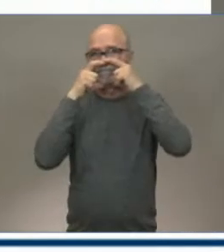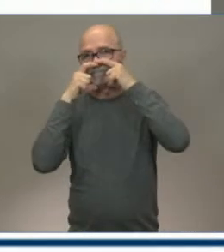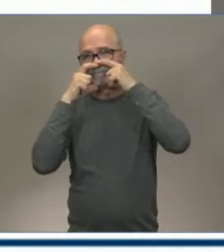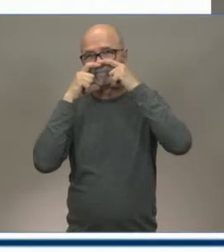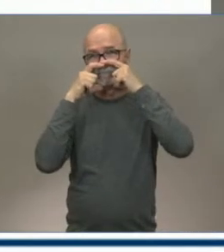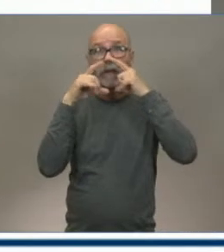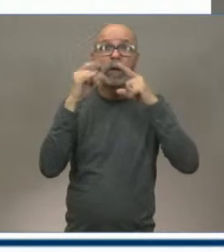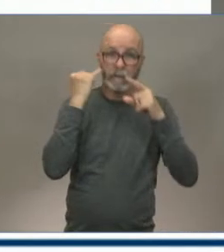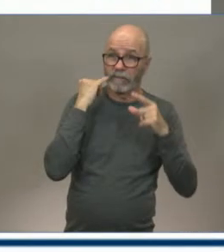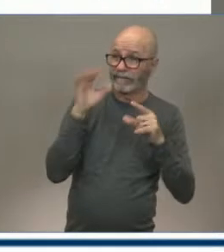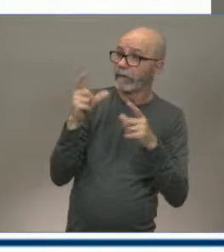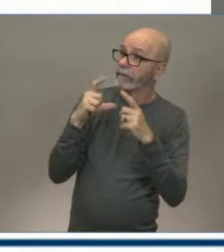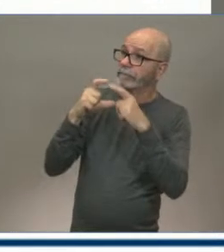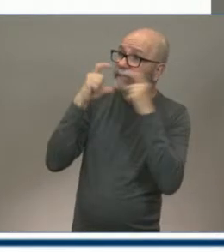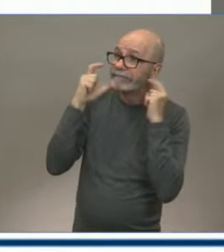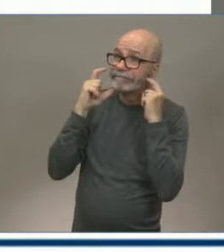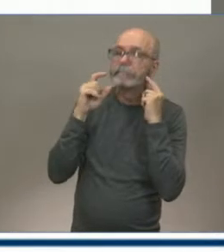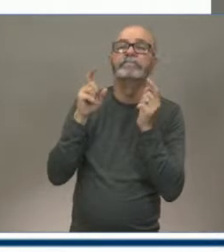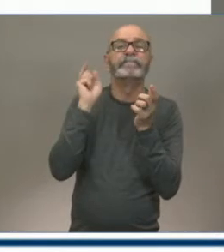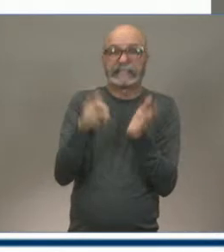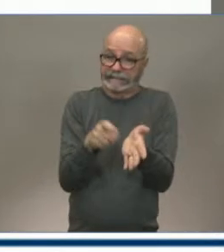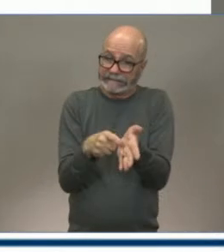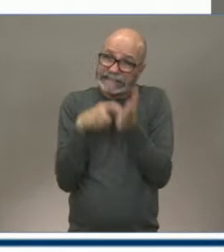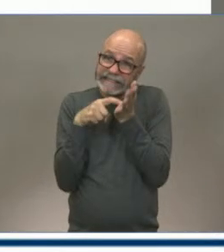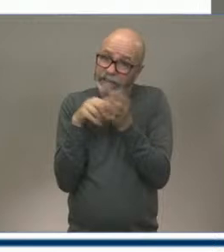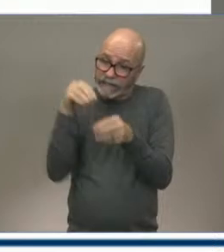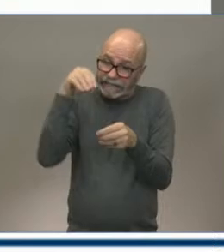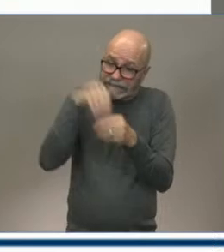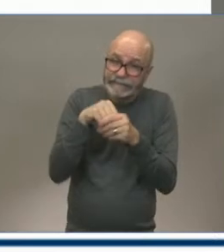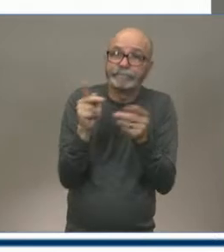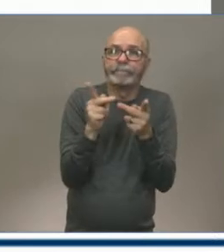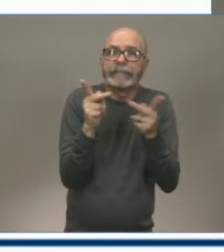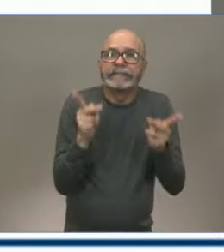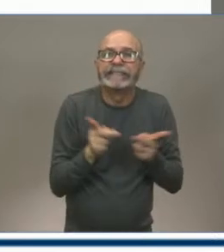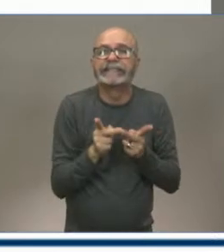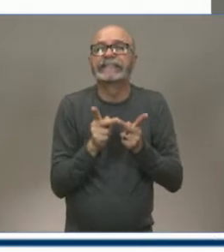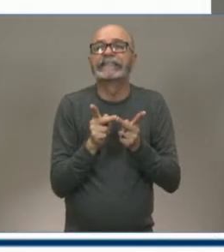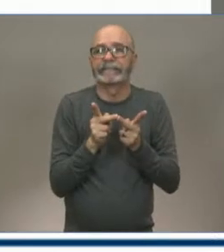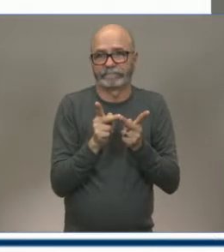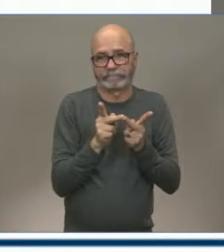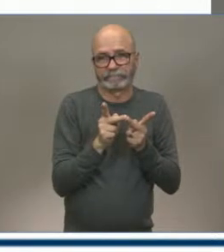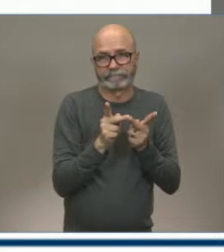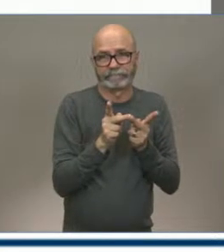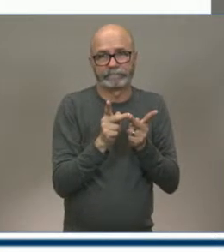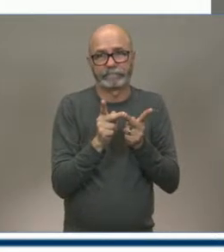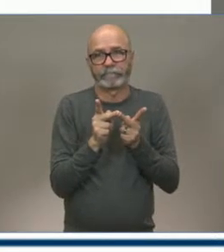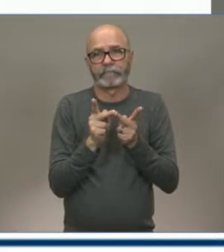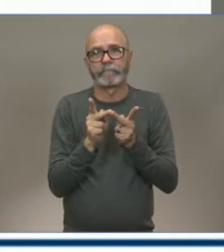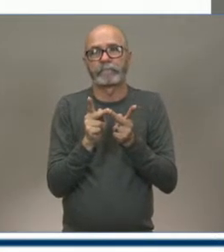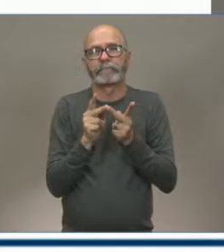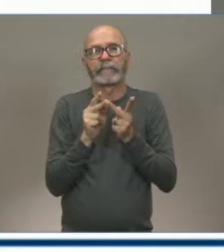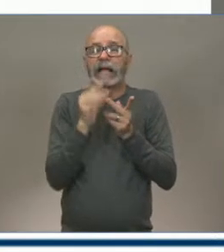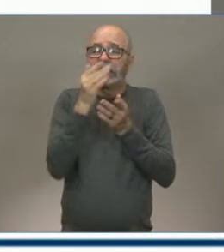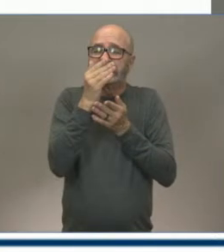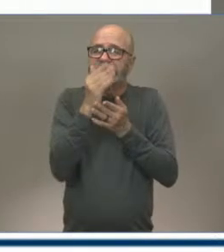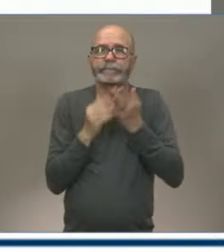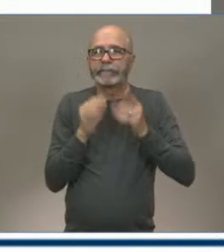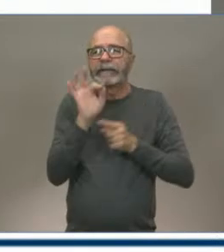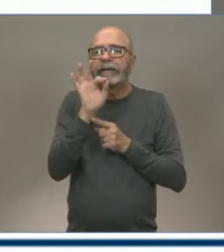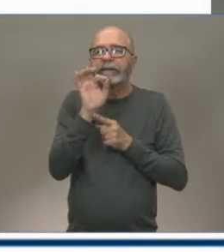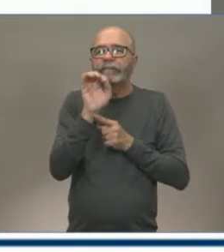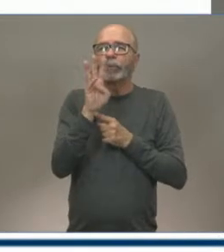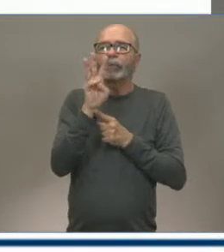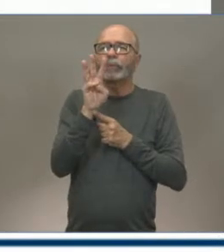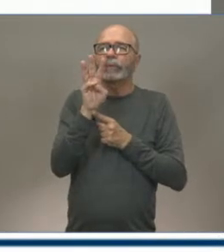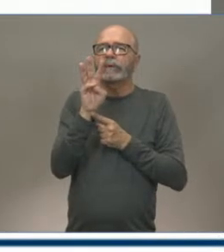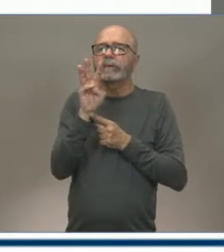are mandatory in all indoor public places for everyone except for the small number of people who have a true medical